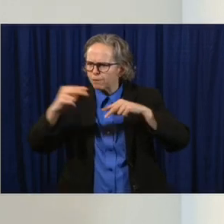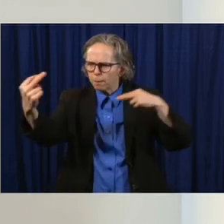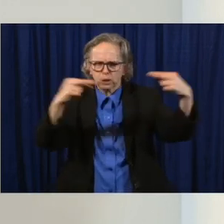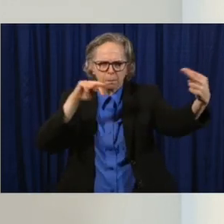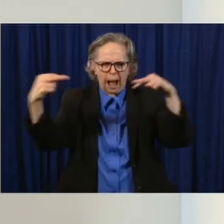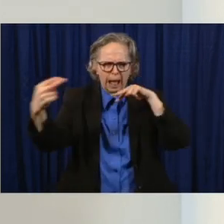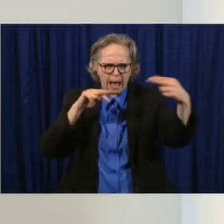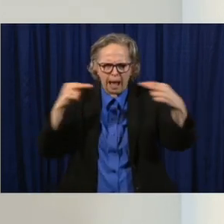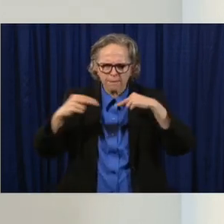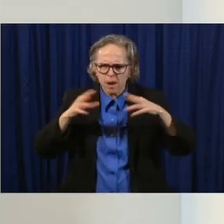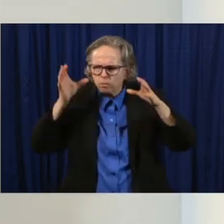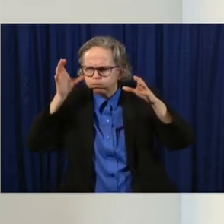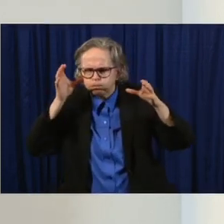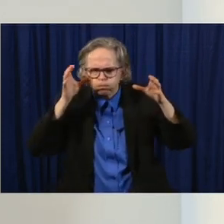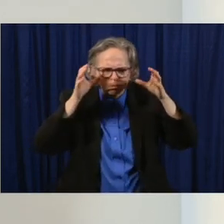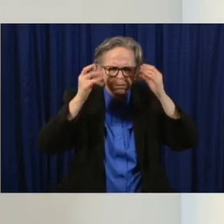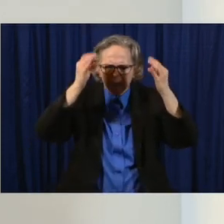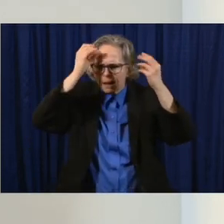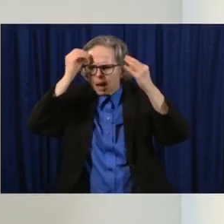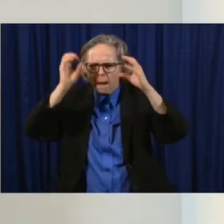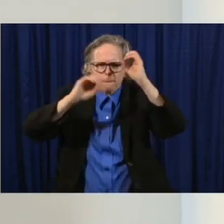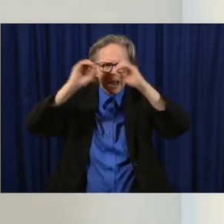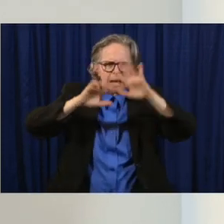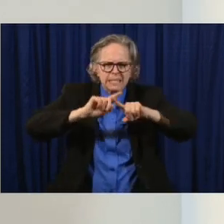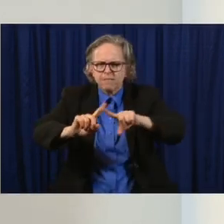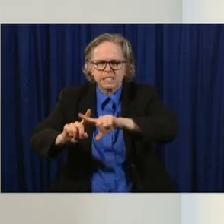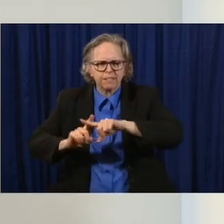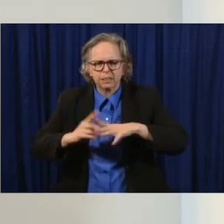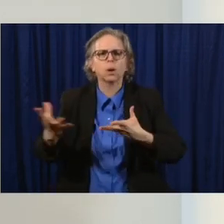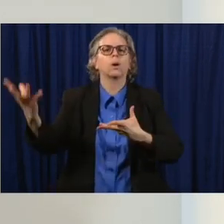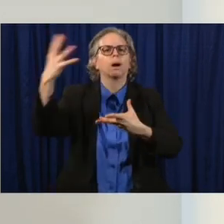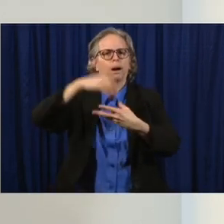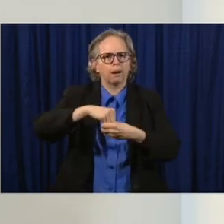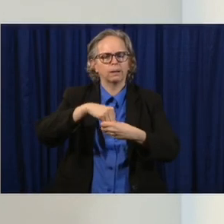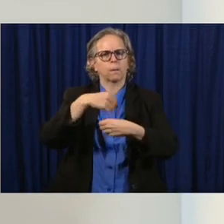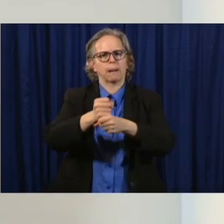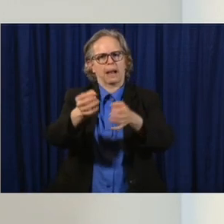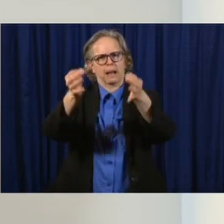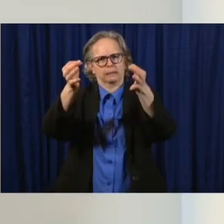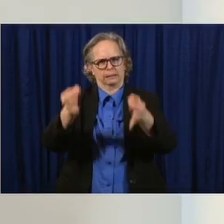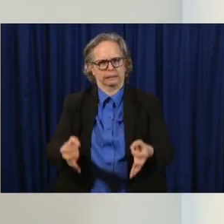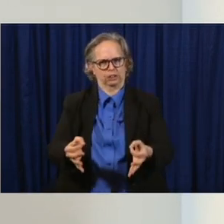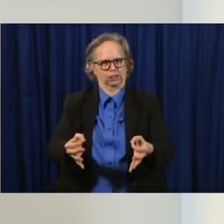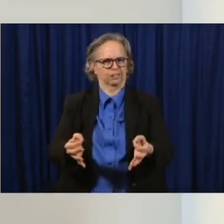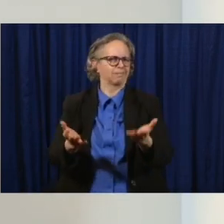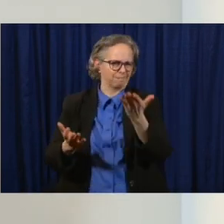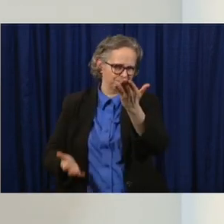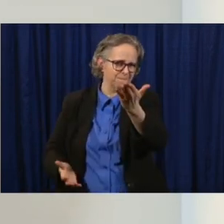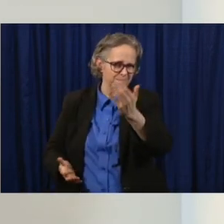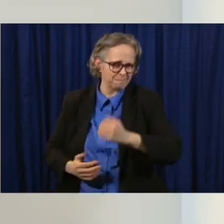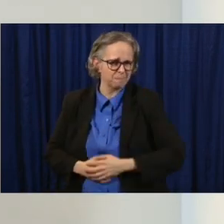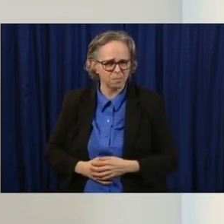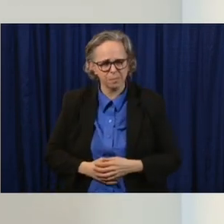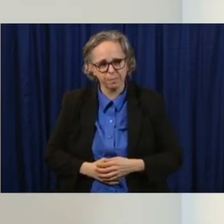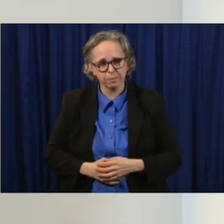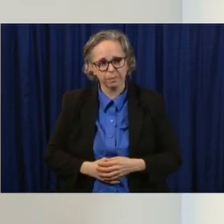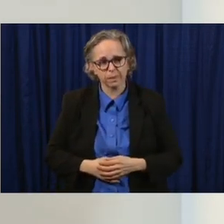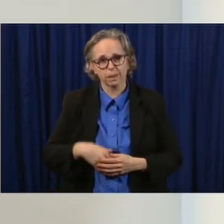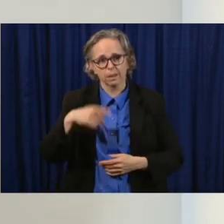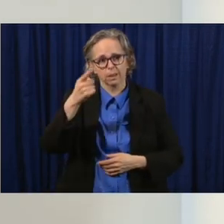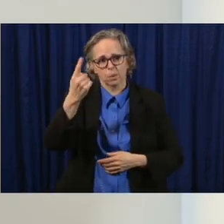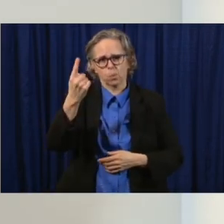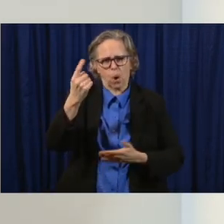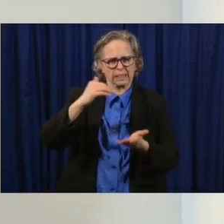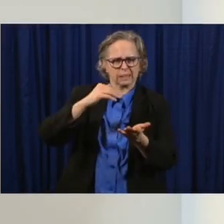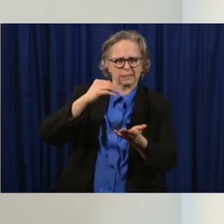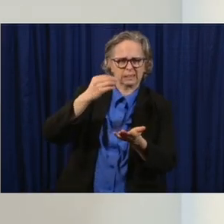process. And as one of the doctors I often consult about this coronavirus, because we talk to lots of people,